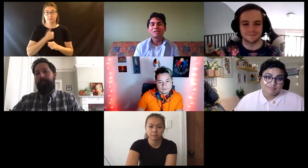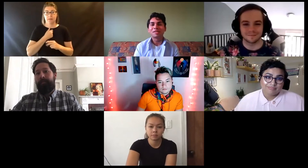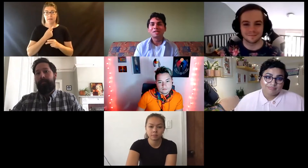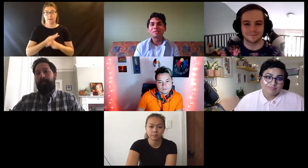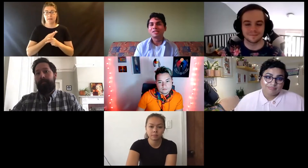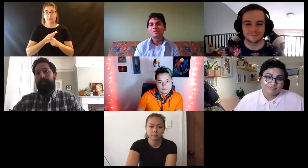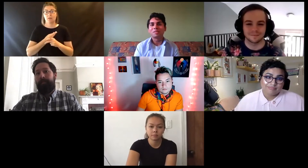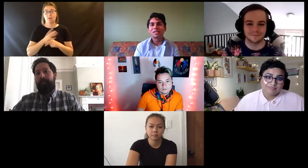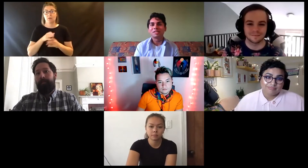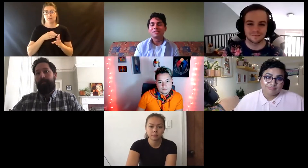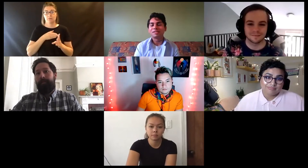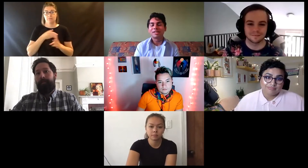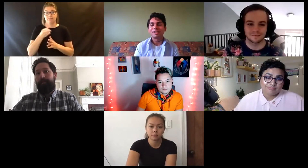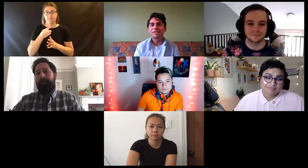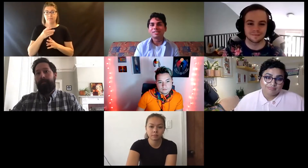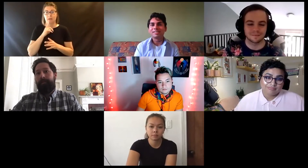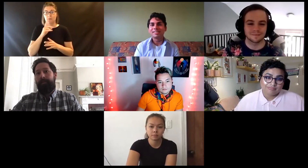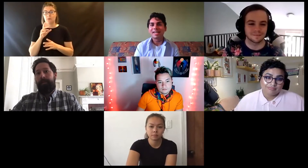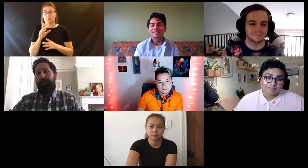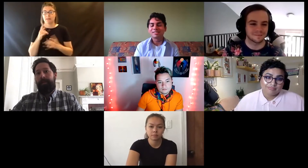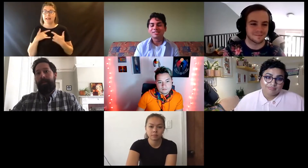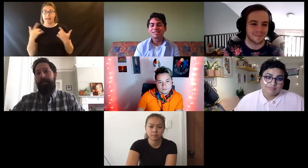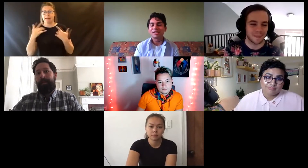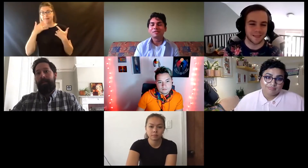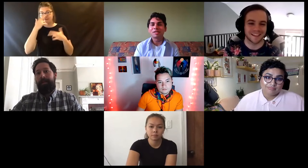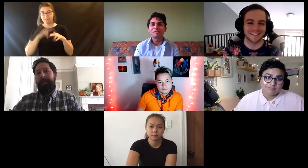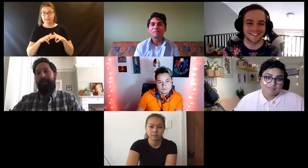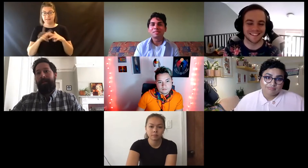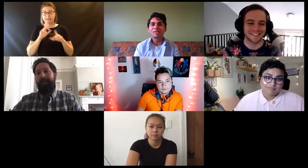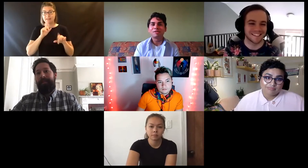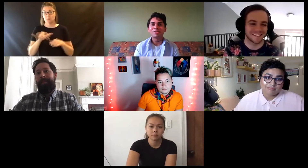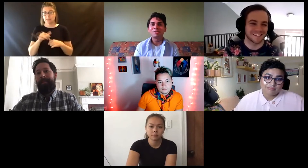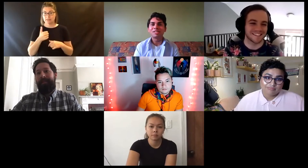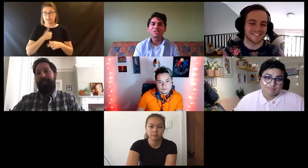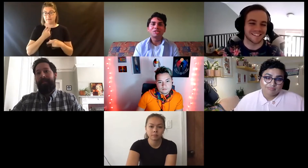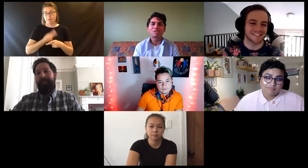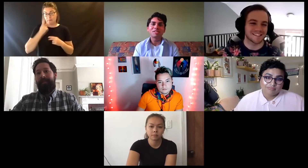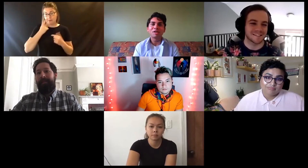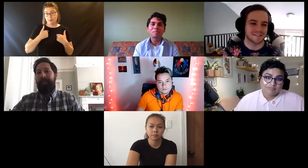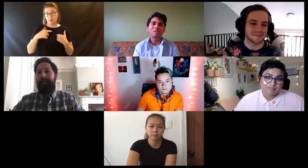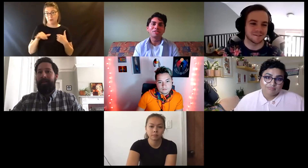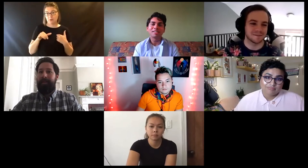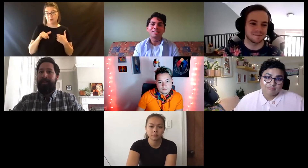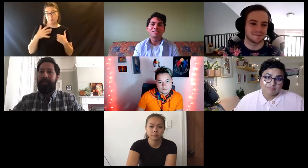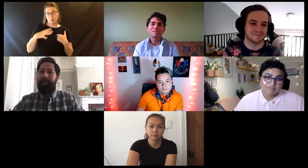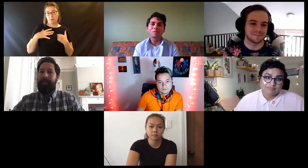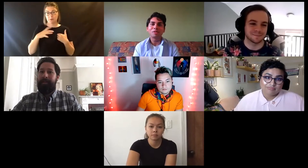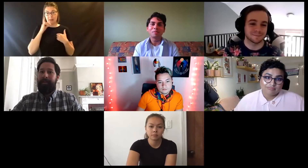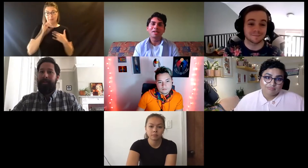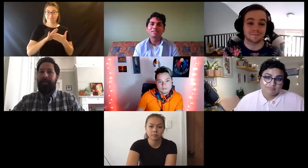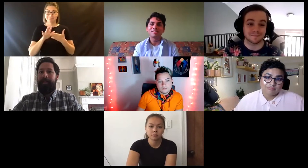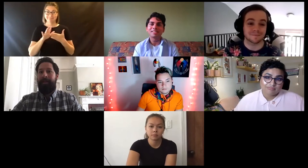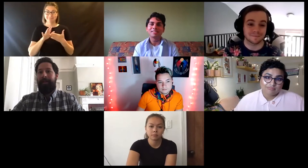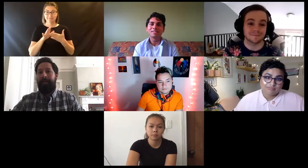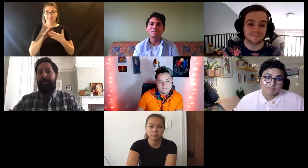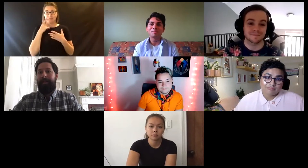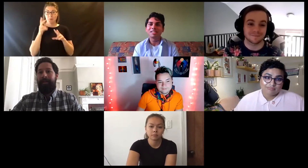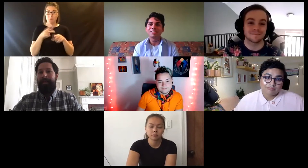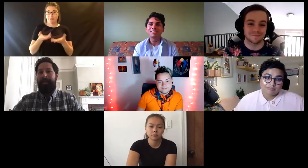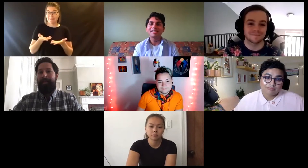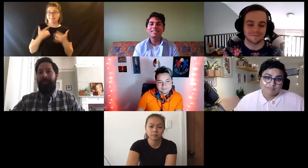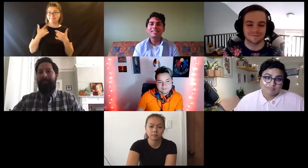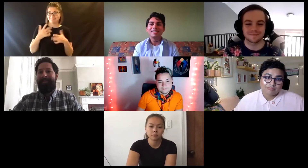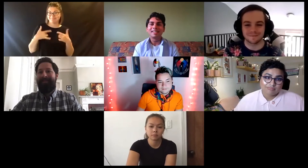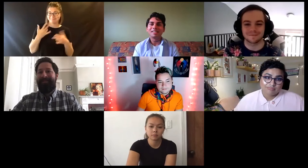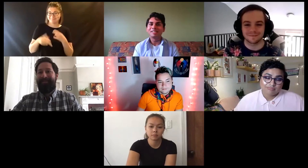image of self-care, but I just want to give a little lighthearted answer. Self-care for me also is just dressing up and looking nice for panels like these,